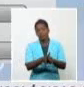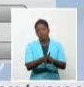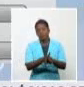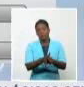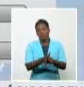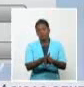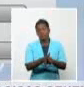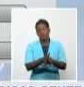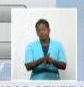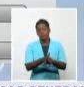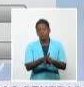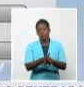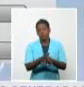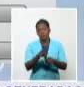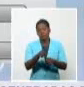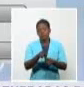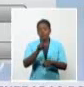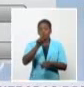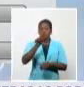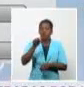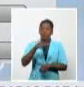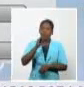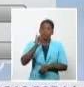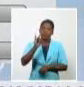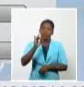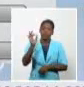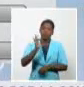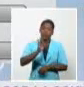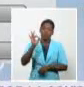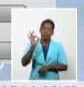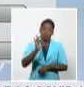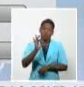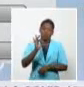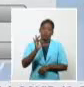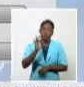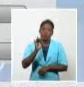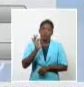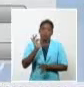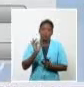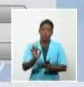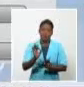36 tested positive for COVID-19 SARS-CoV-2, a